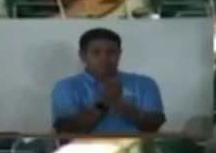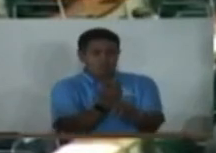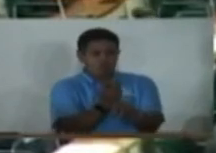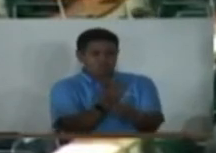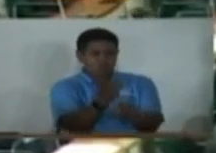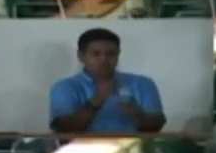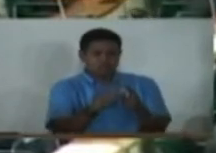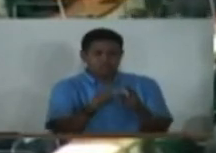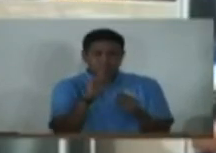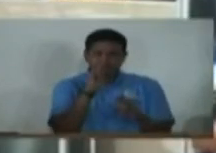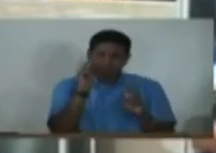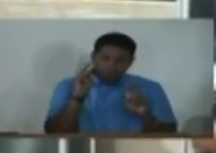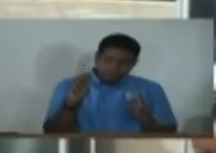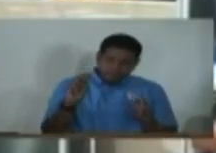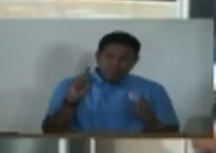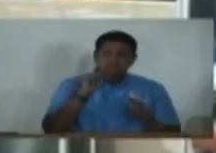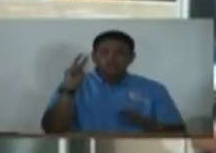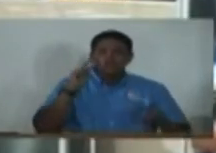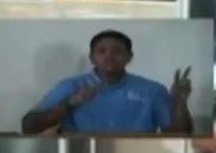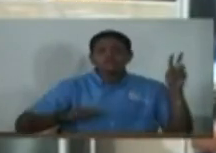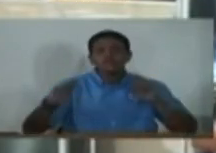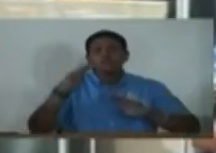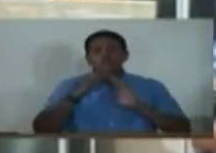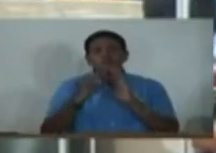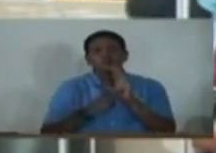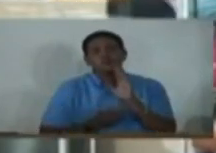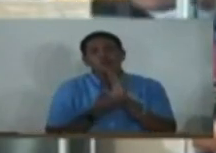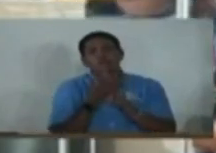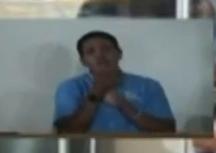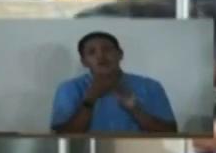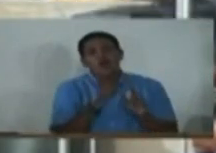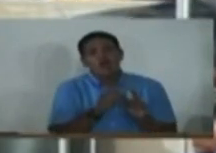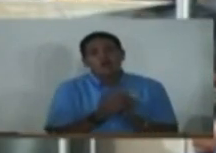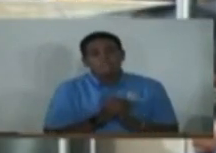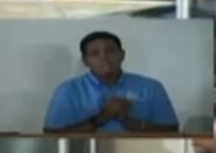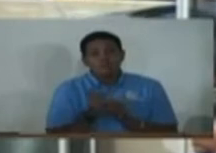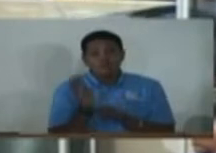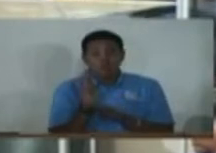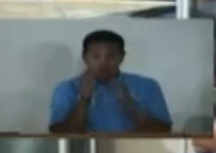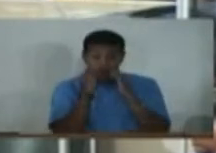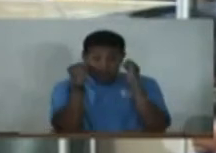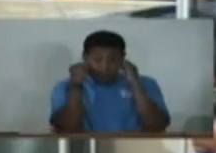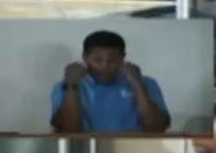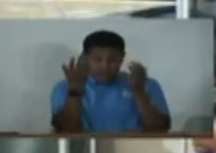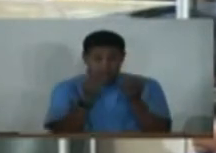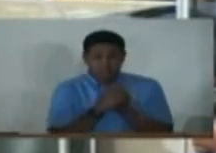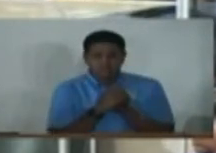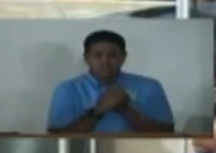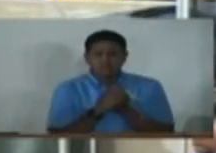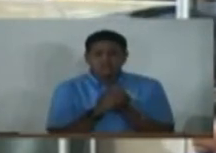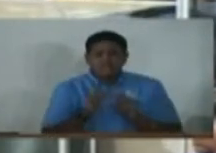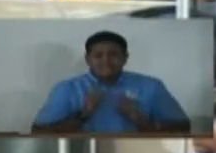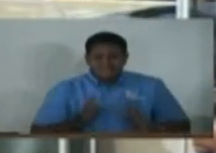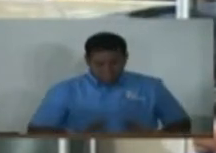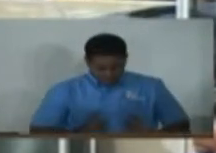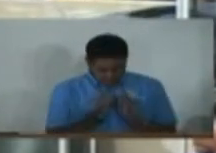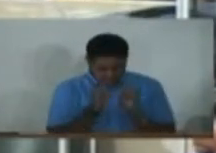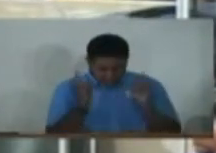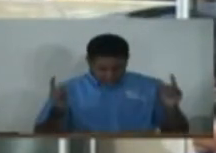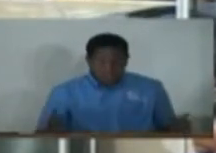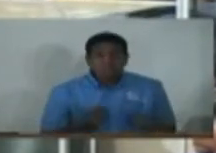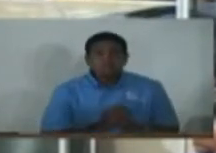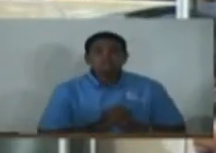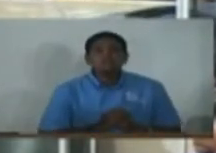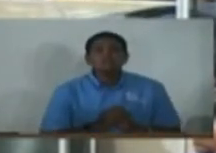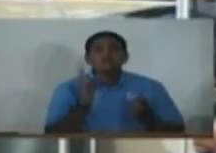and diligent in observing the protocols. Wearing masks, physical distancing,